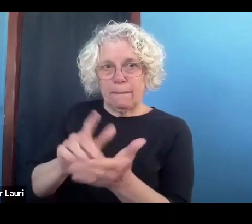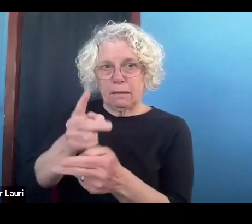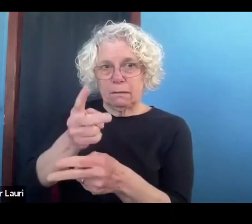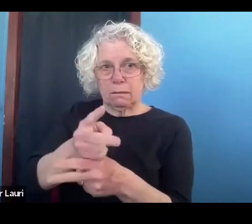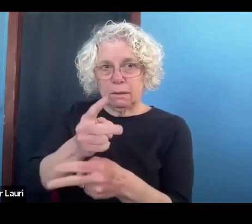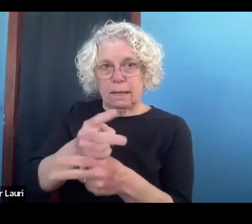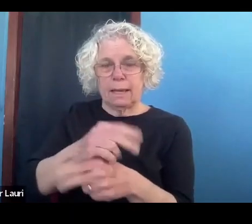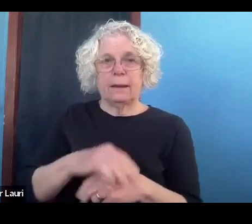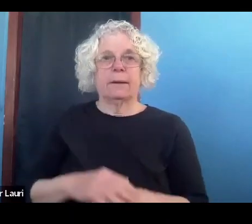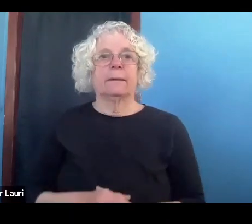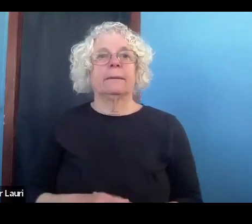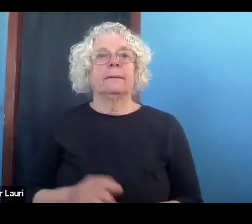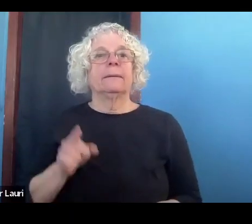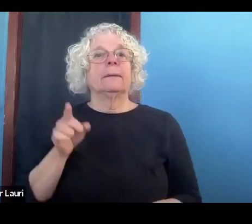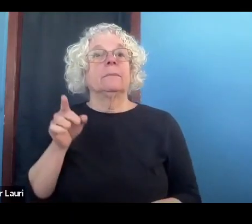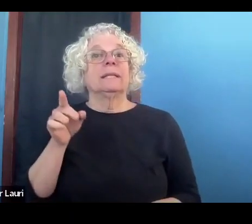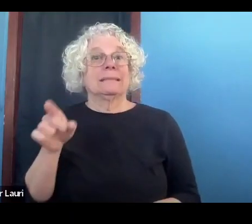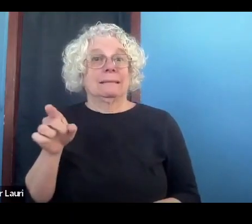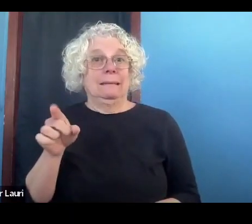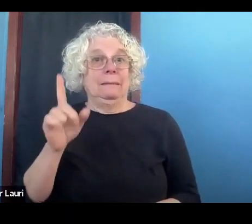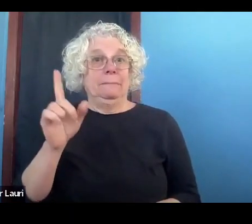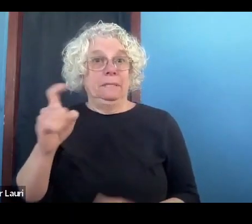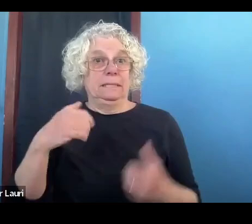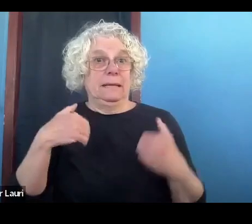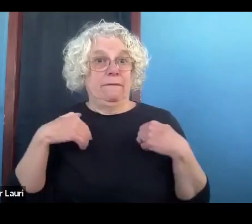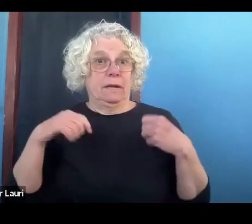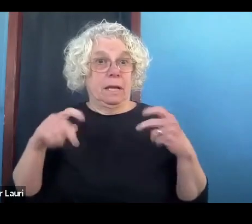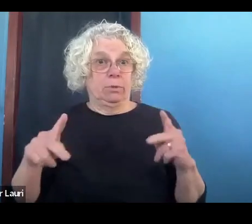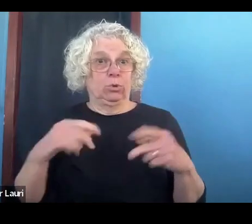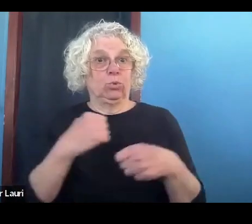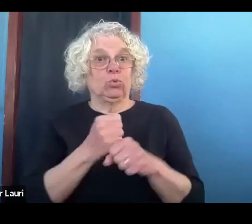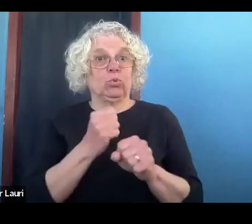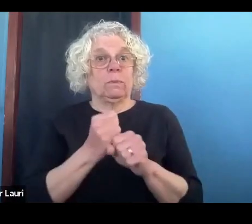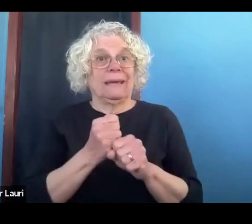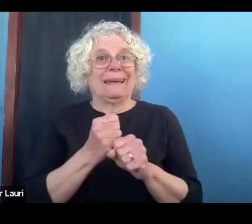that patients be given the opportunity to create advance